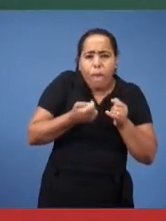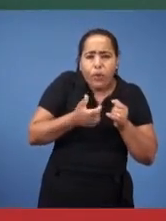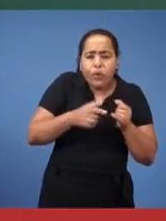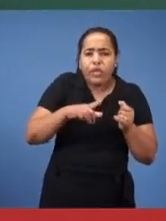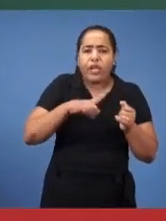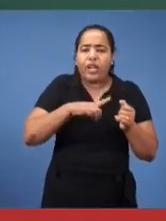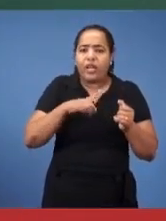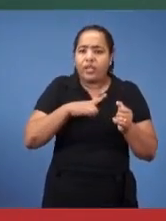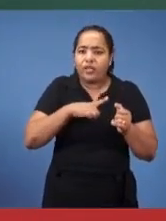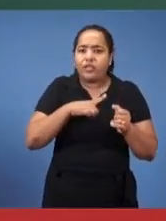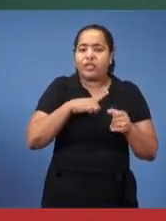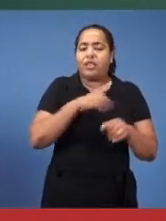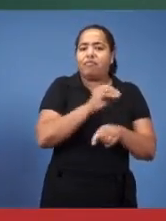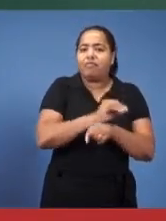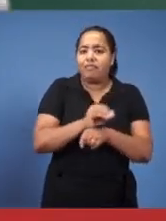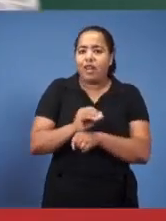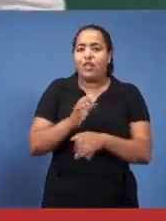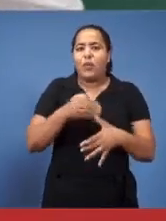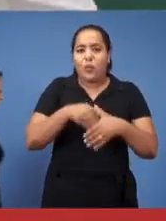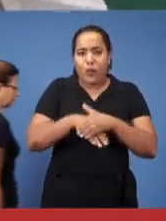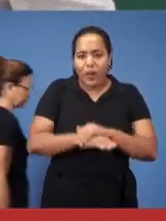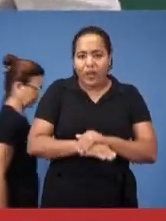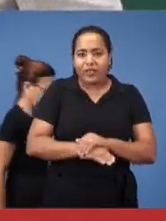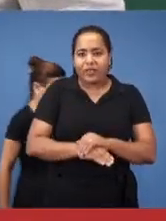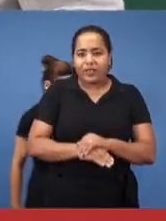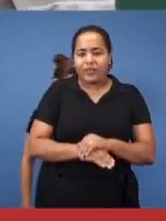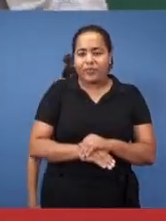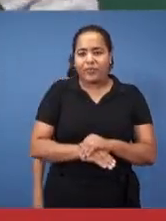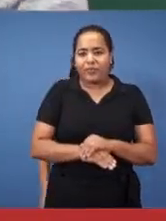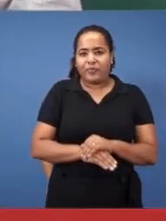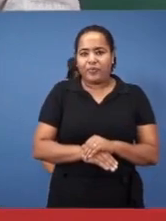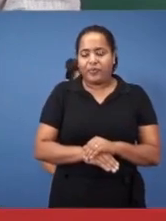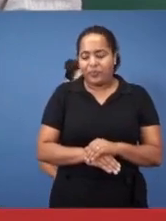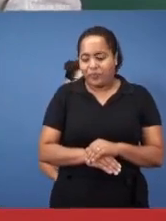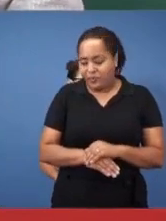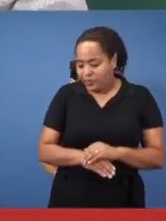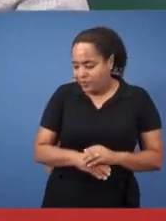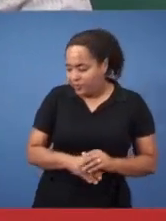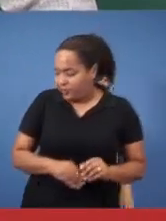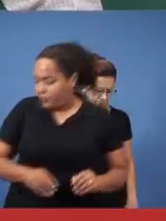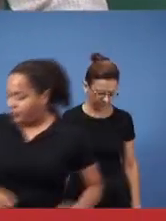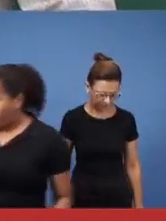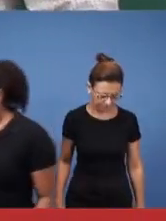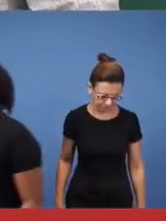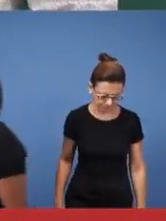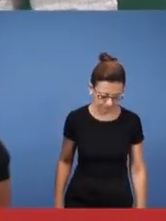just a little bit of what existed to be changed. So keep this.